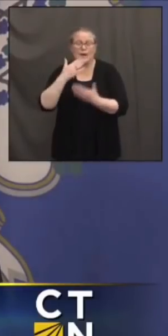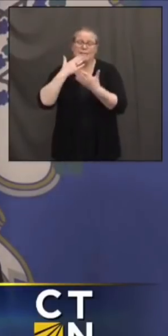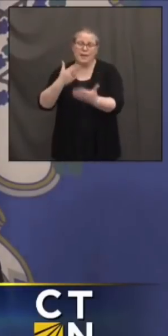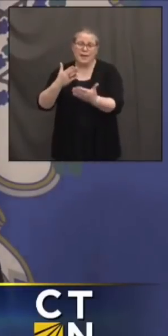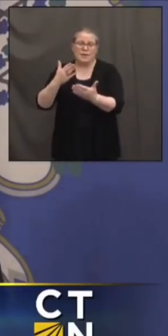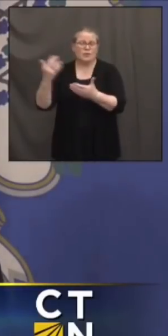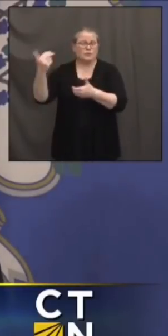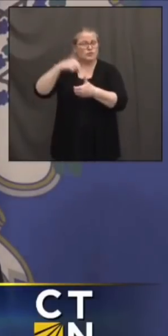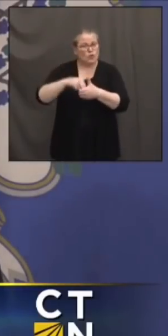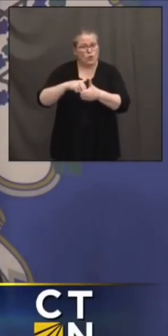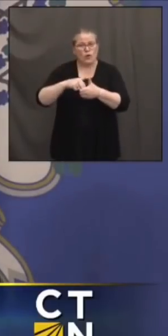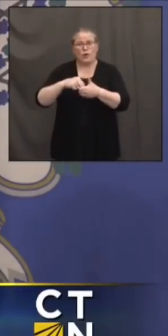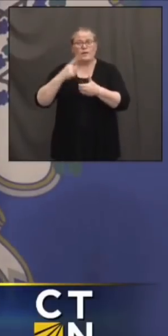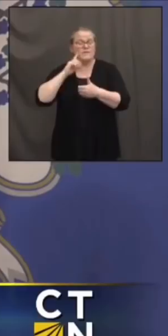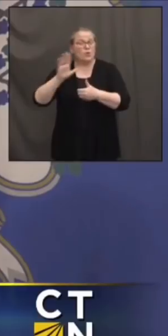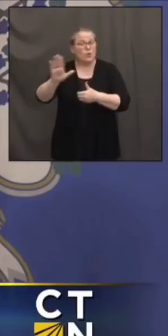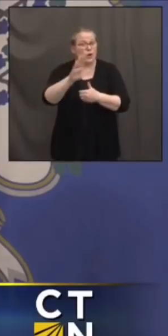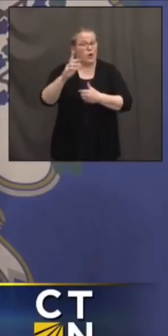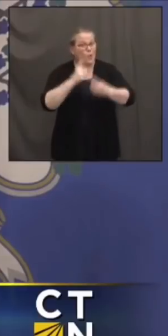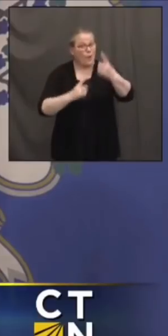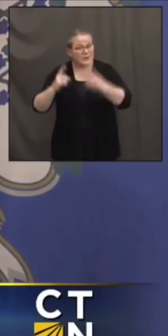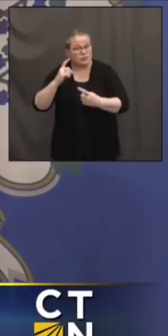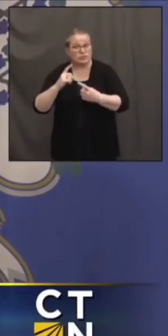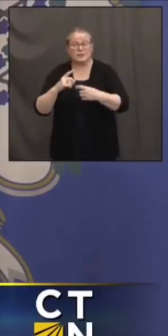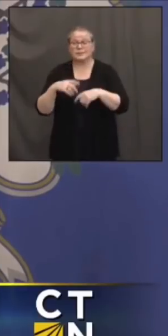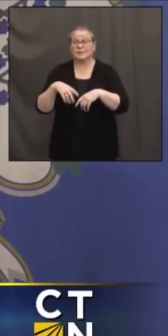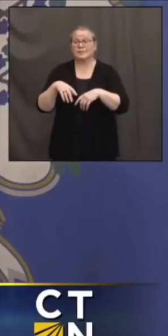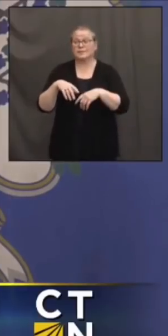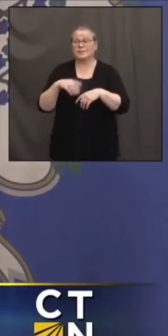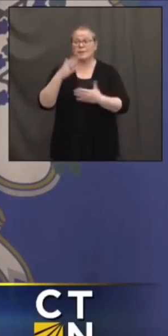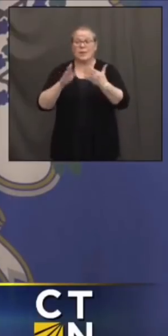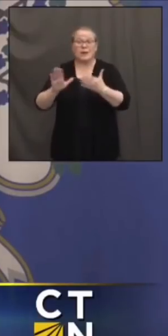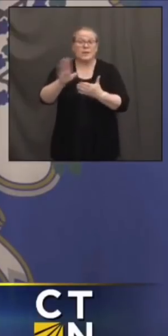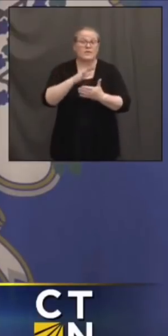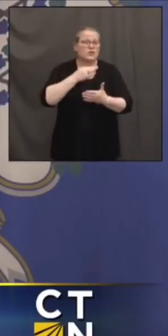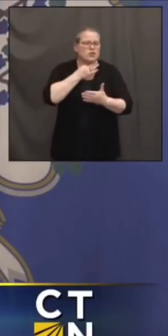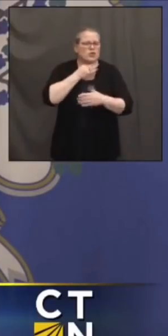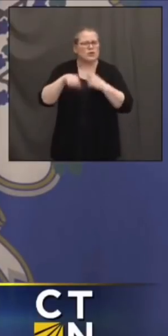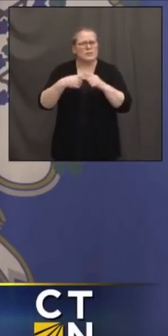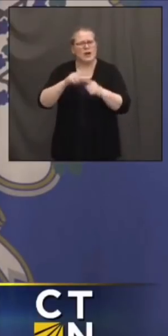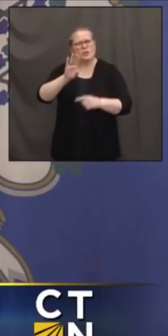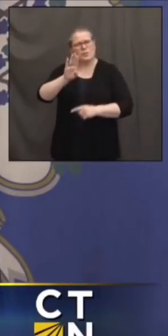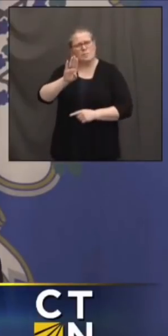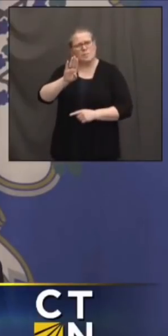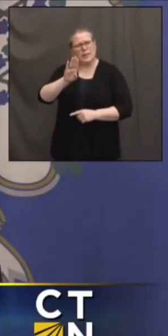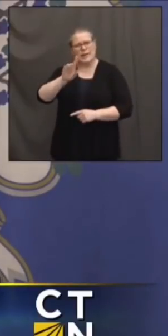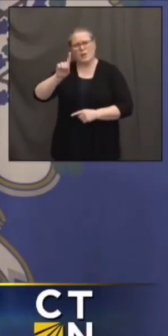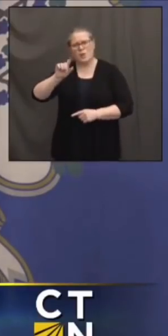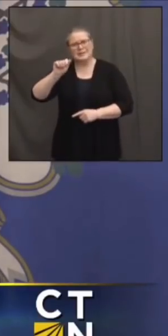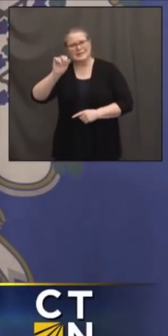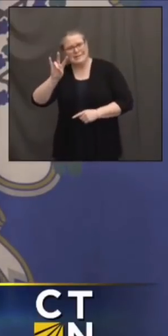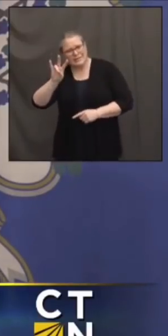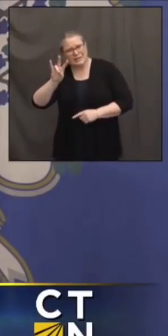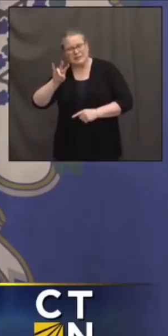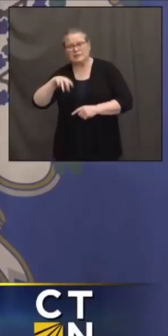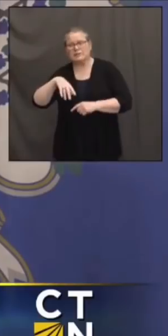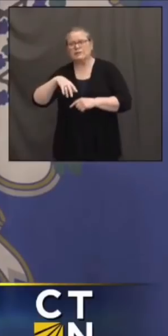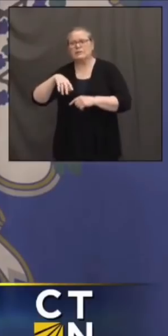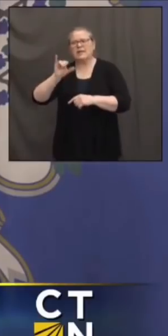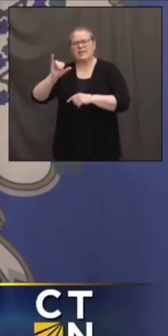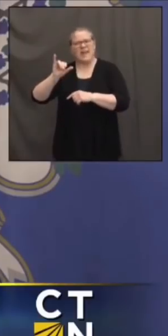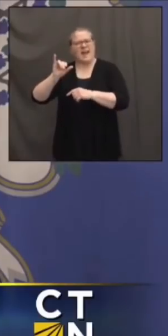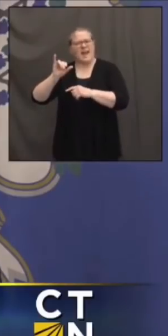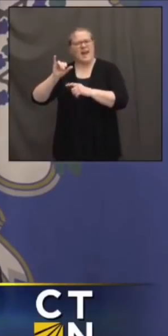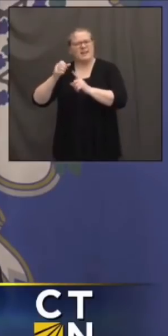to answer any of your questions. If you want to know about the B117 variant versus the New